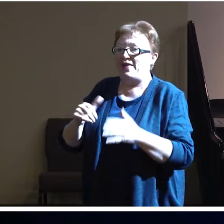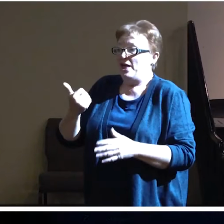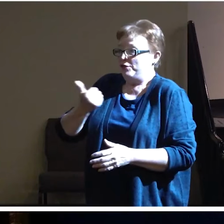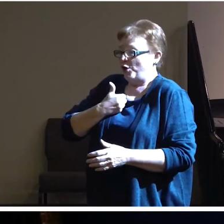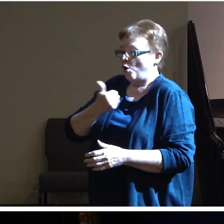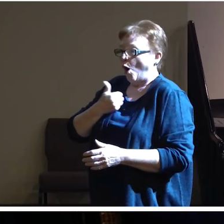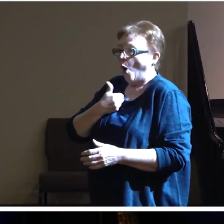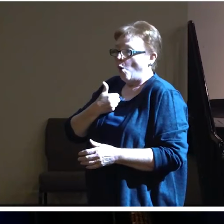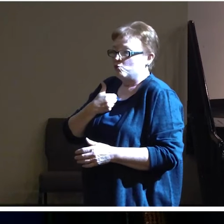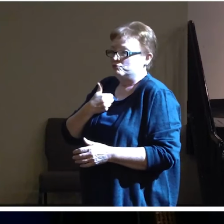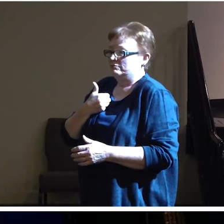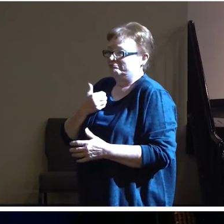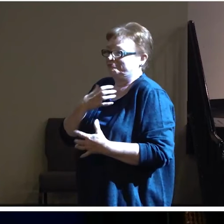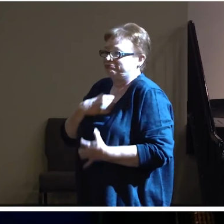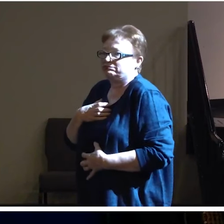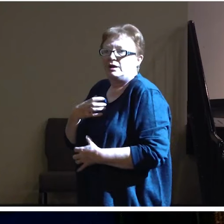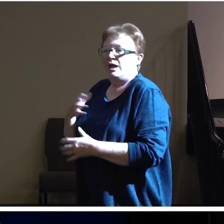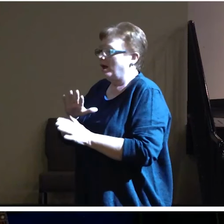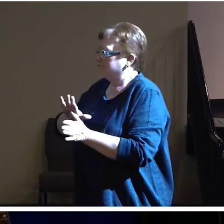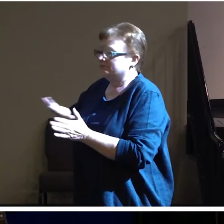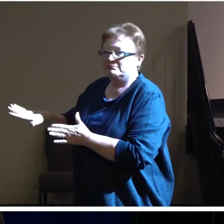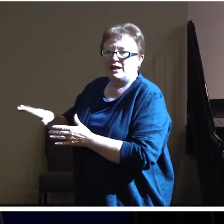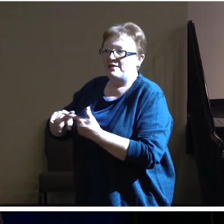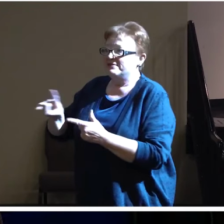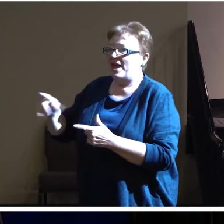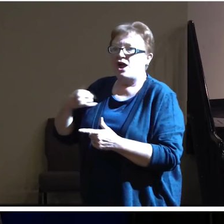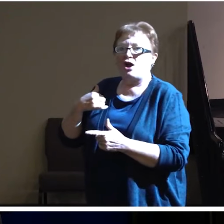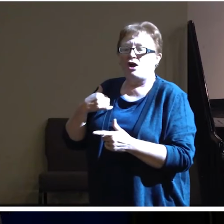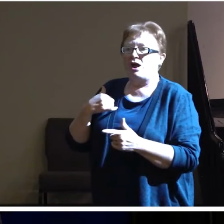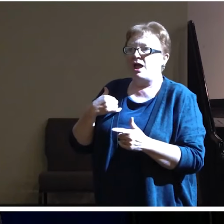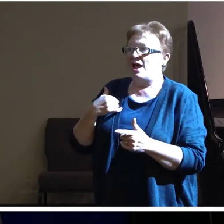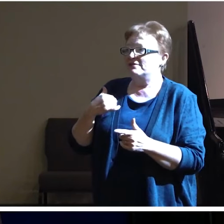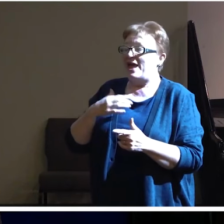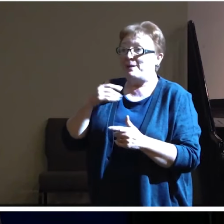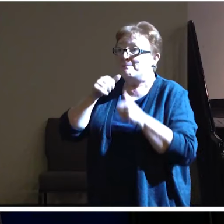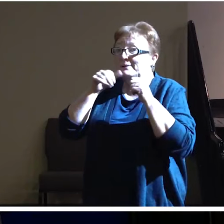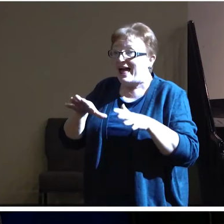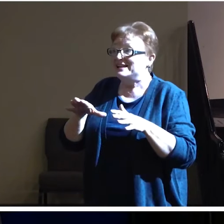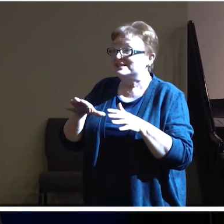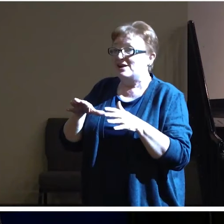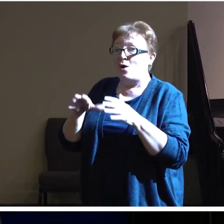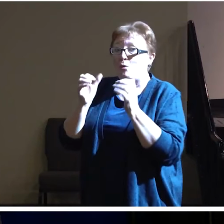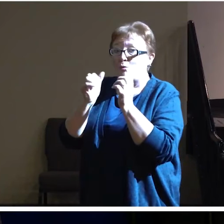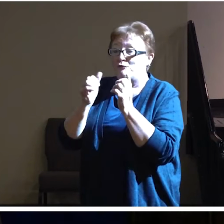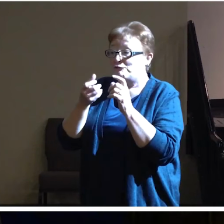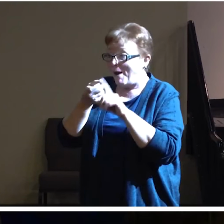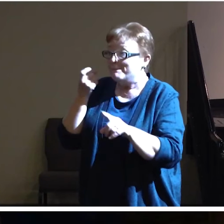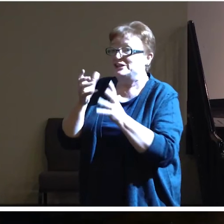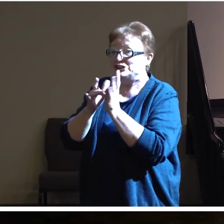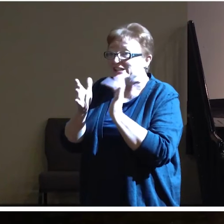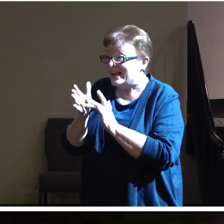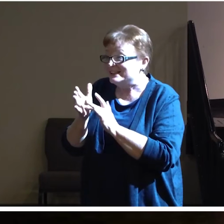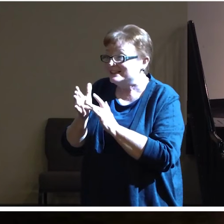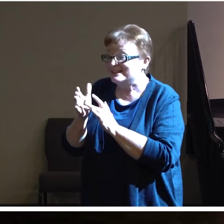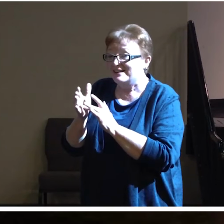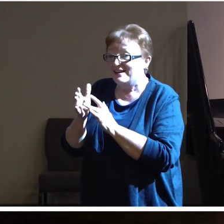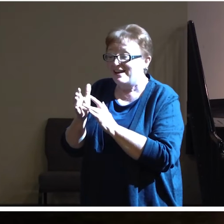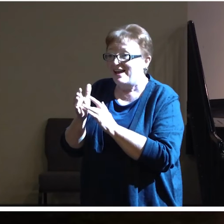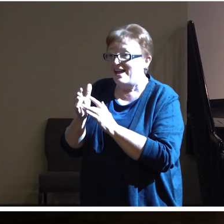appetites, their hopeless circumstances. So they'd been blessed by Jesus up till now with very much.